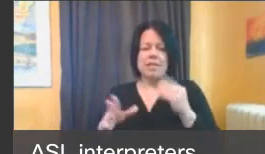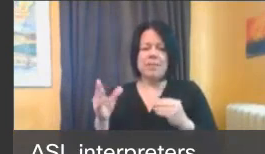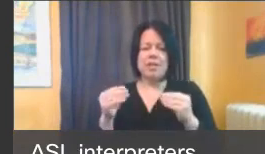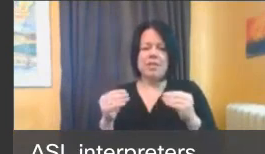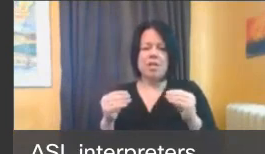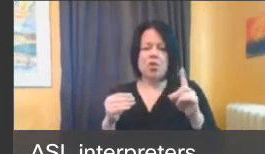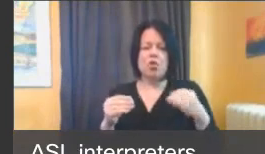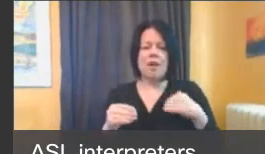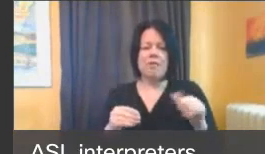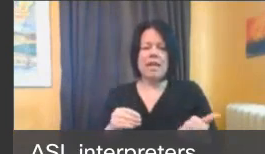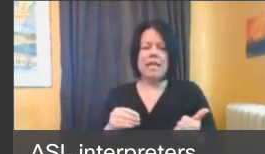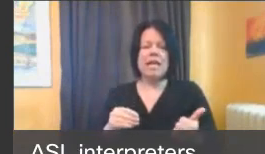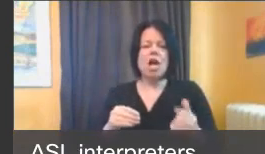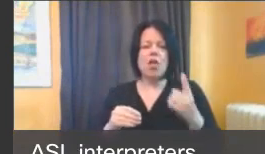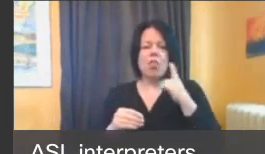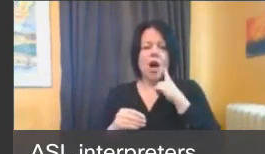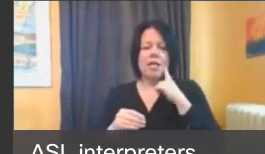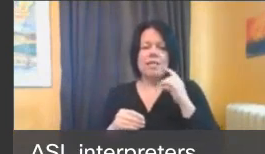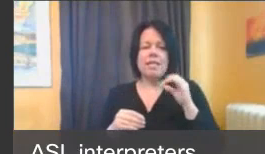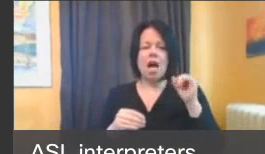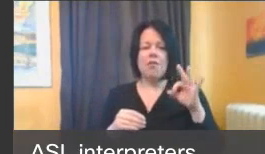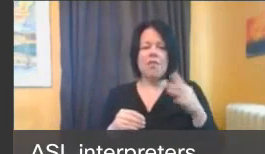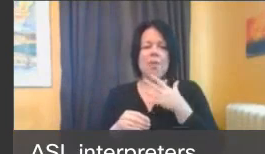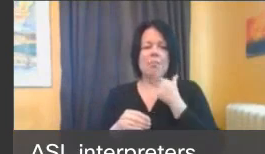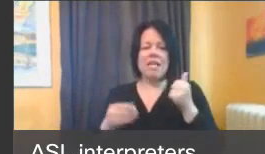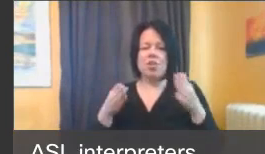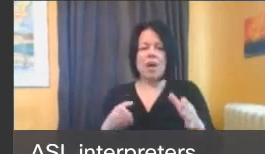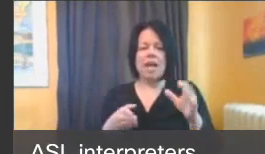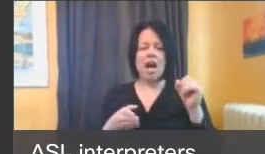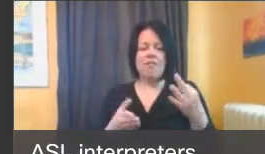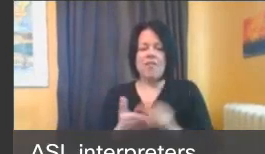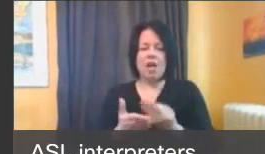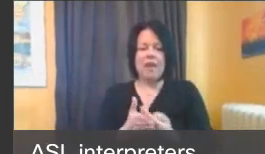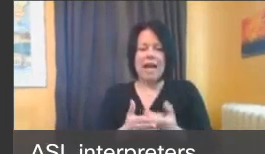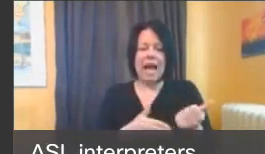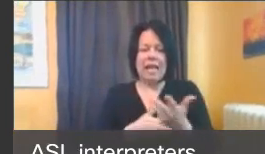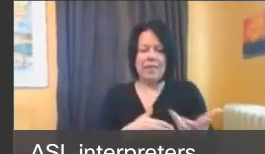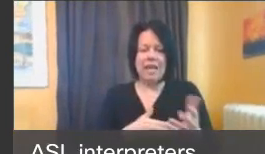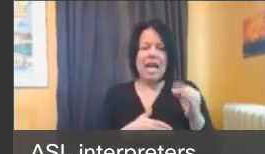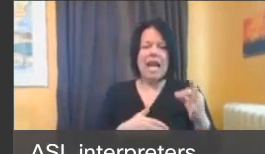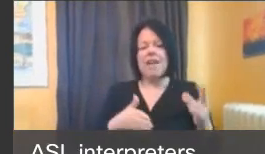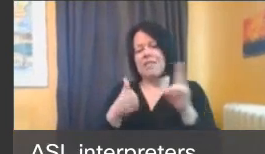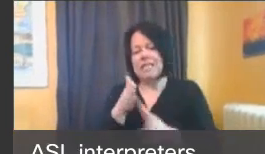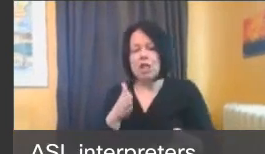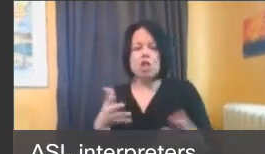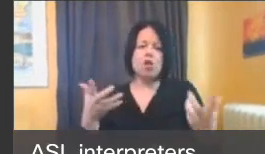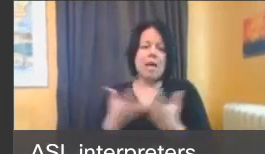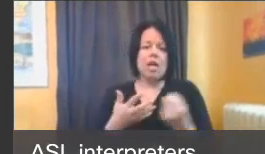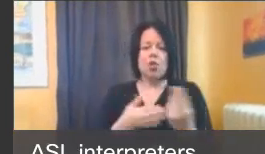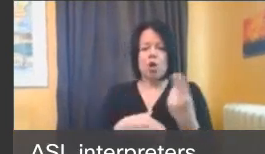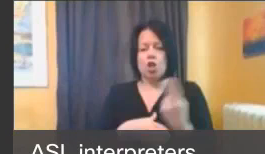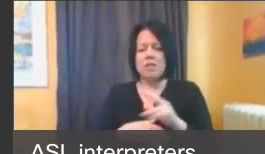as to what the best way, if any, of verifying that is, whether it's signature match, whether it's using some sort of identification